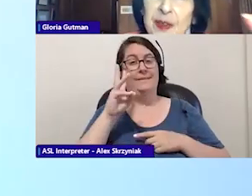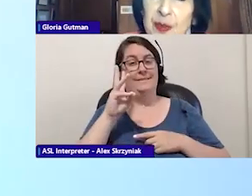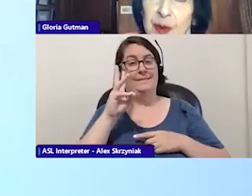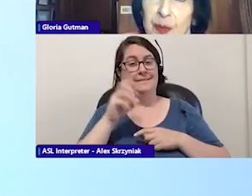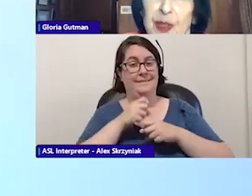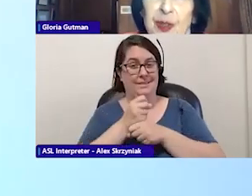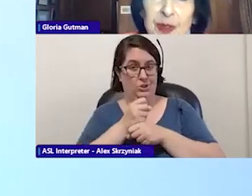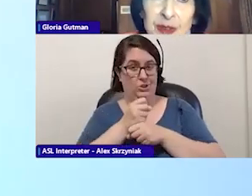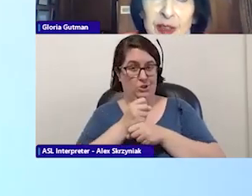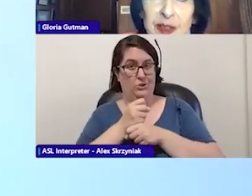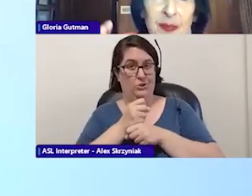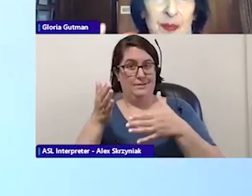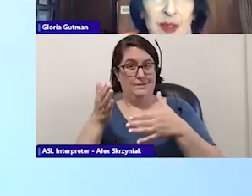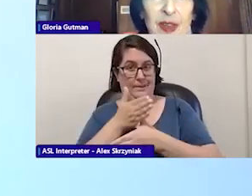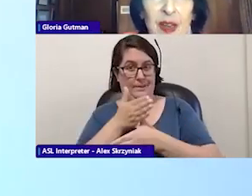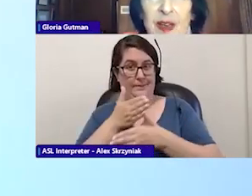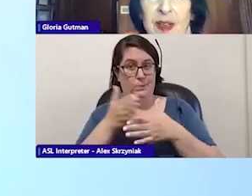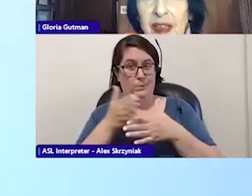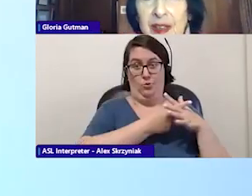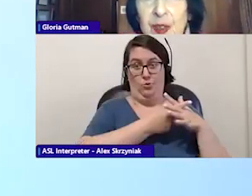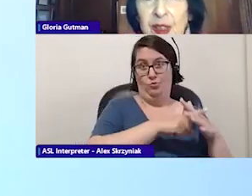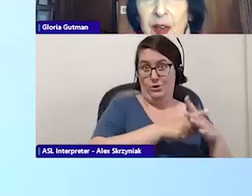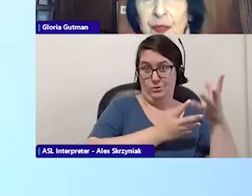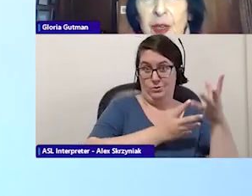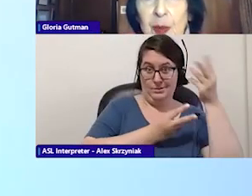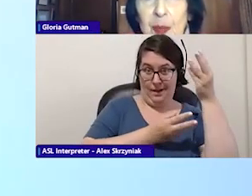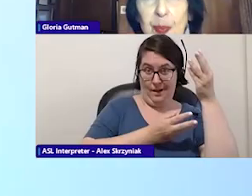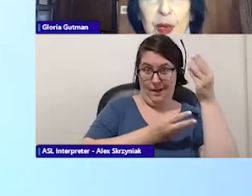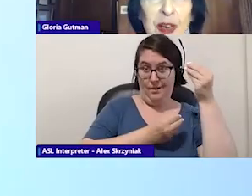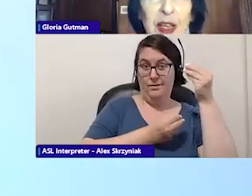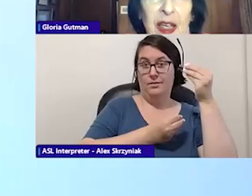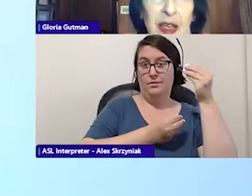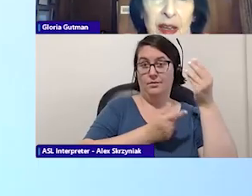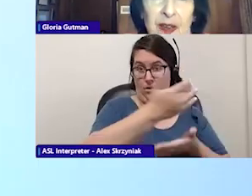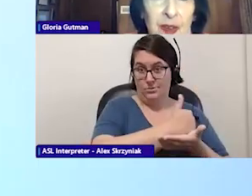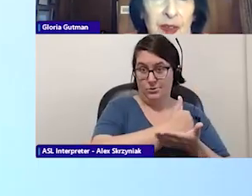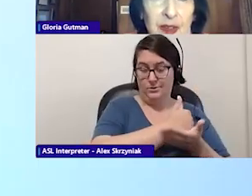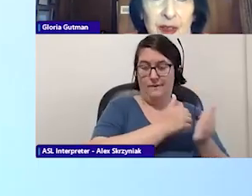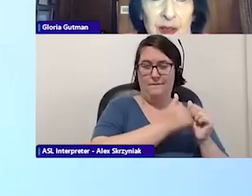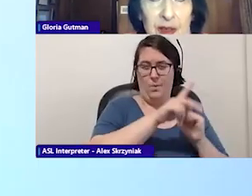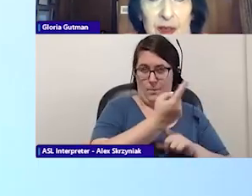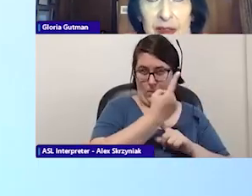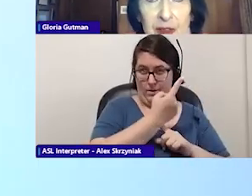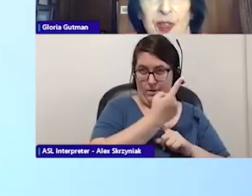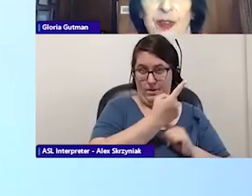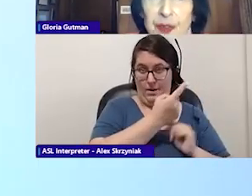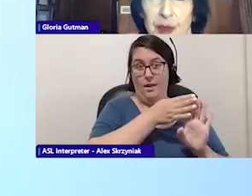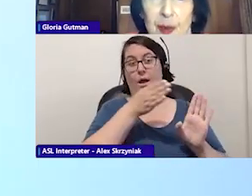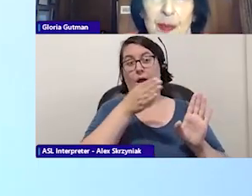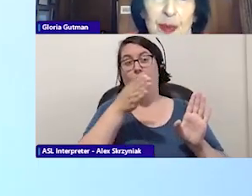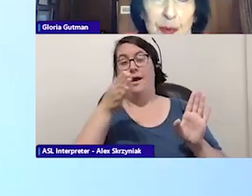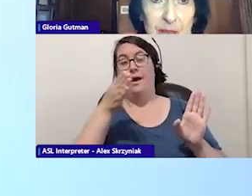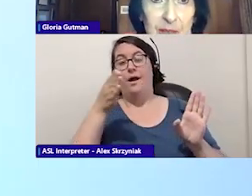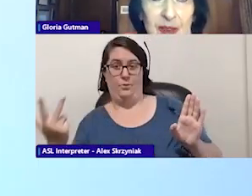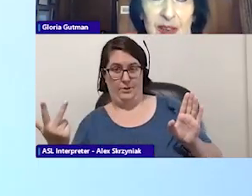the original data collection at follow-up 1 and the collection at